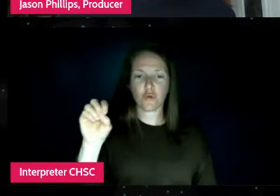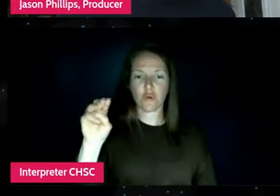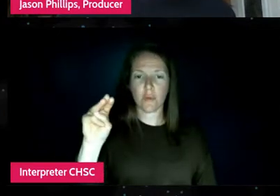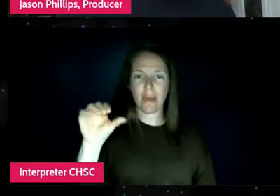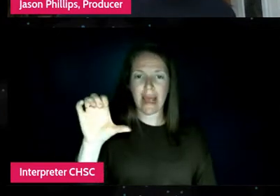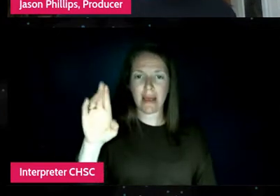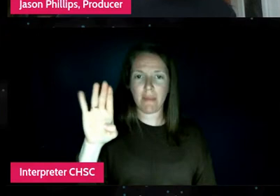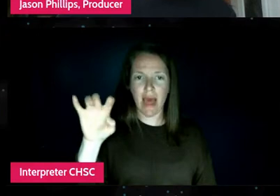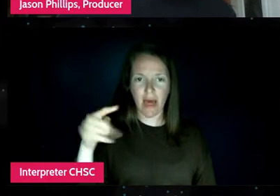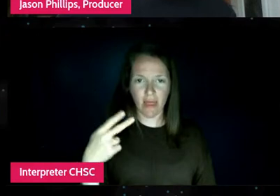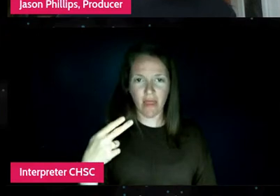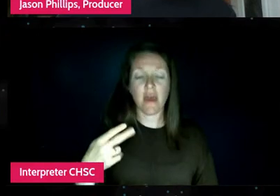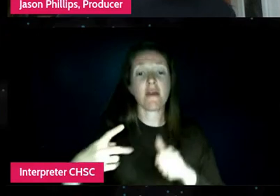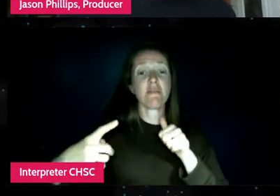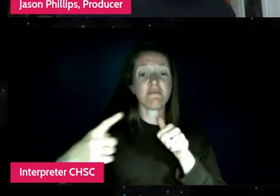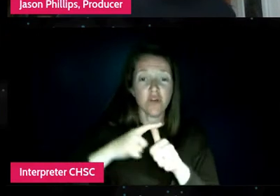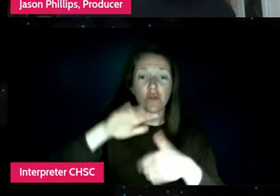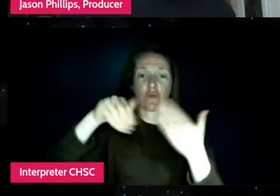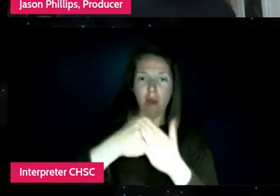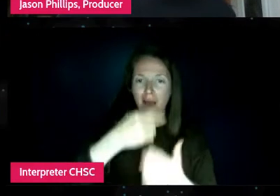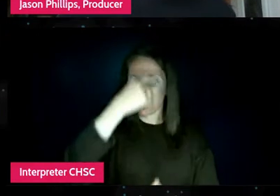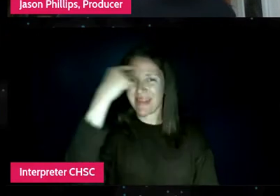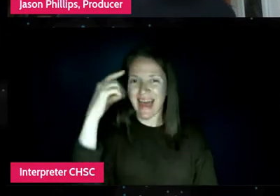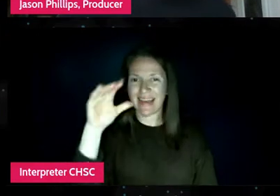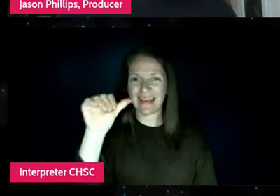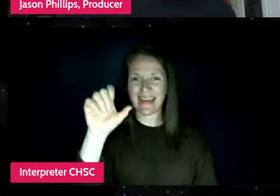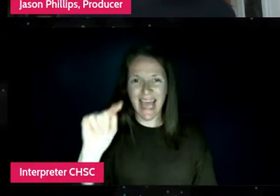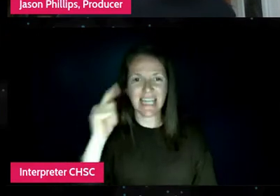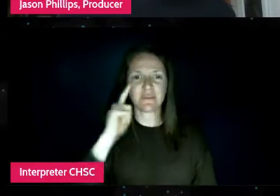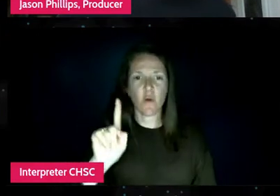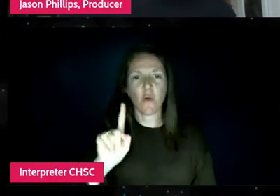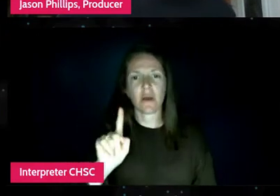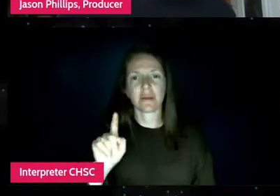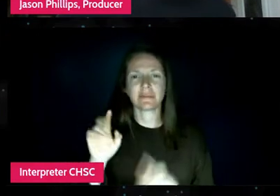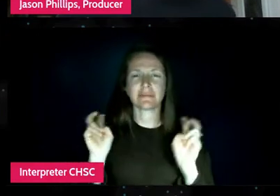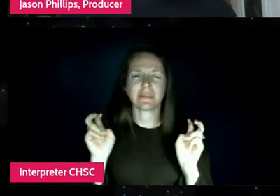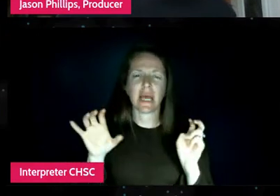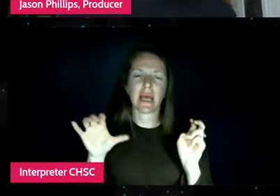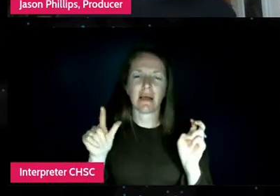Black cast for a classical play.